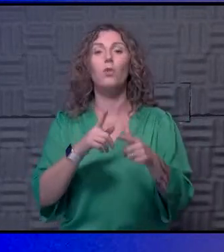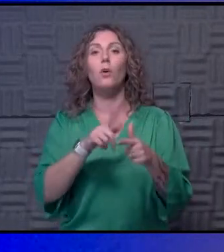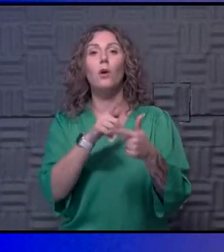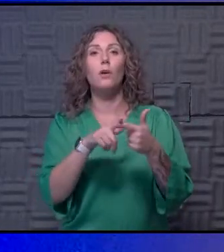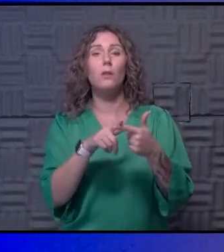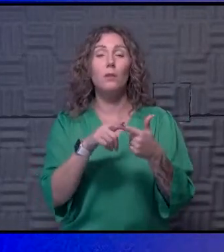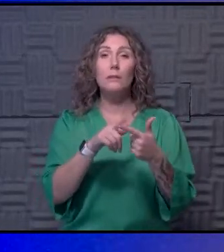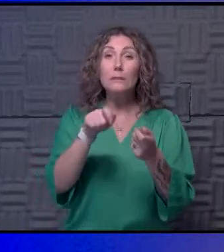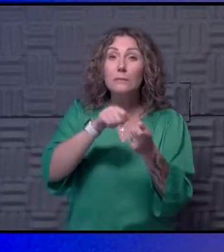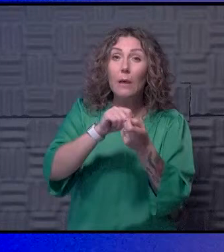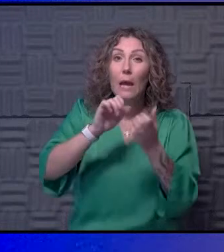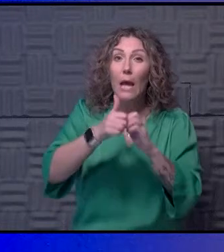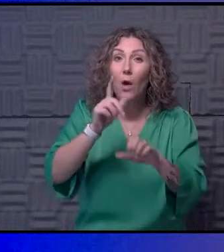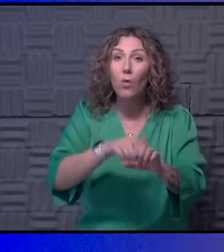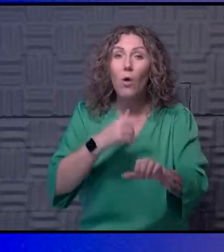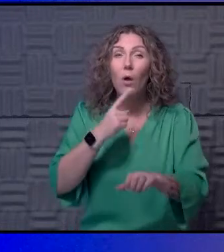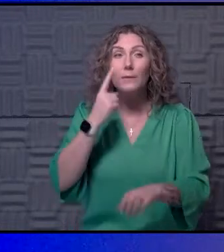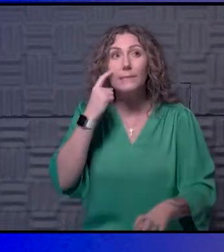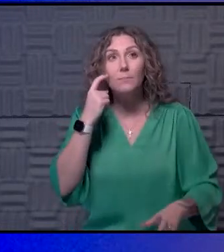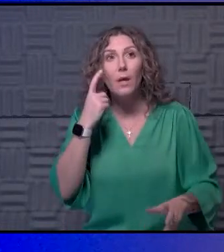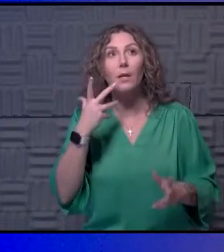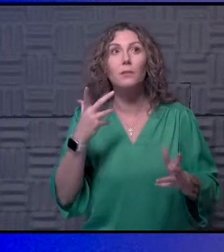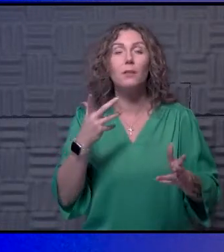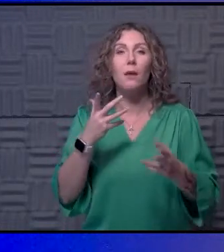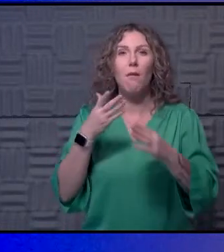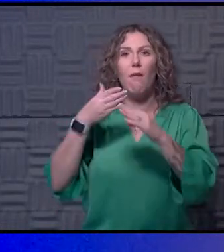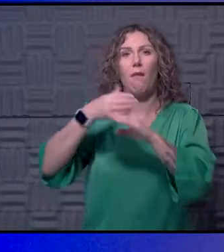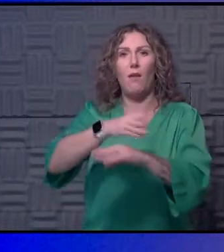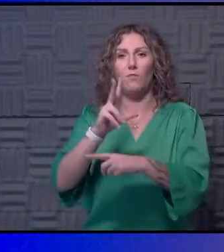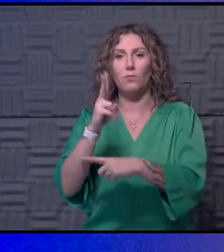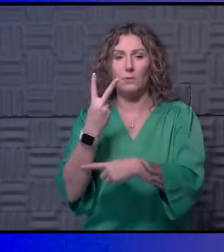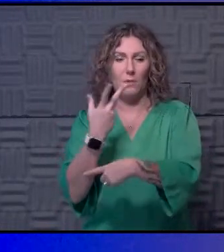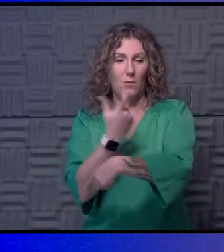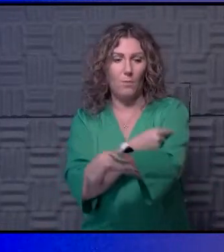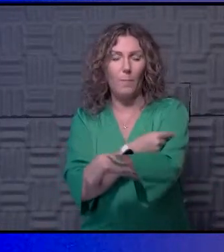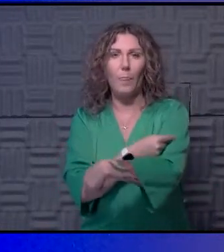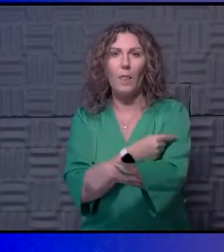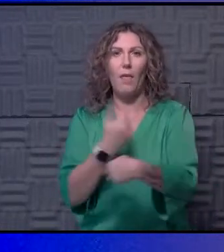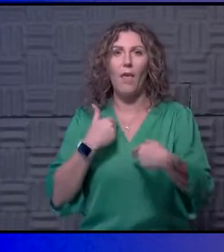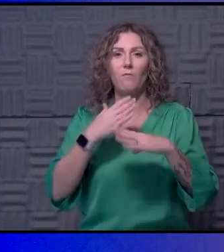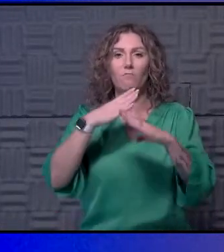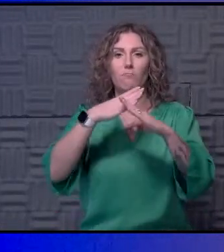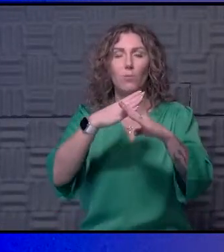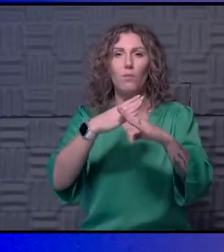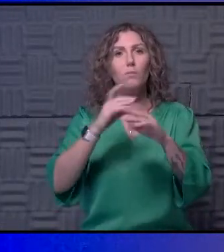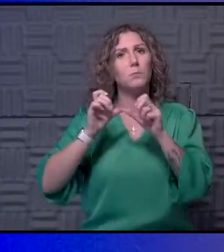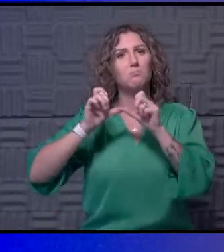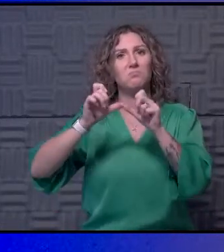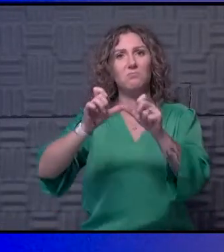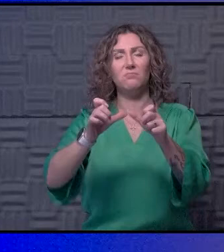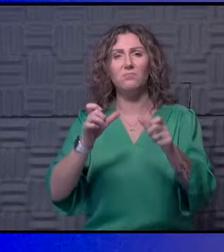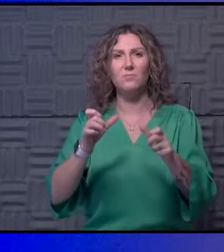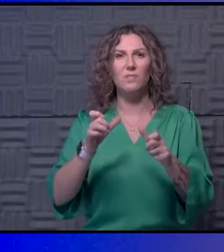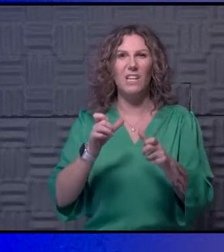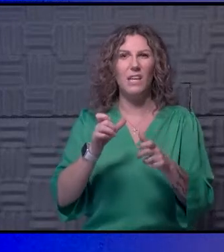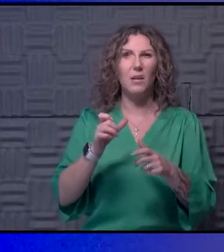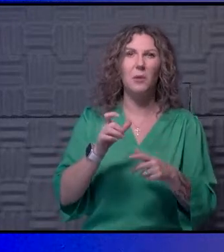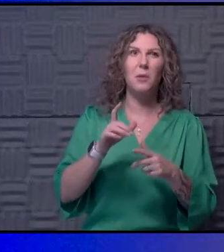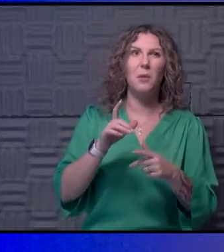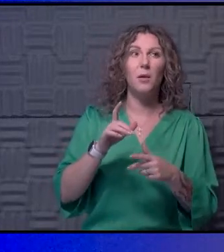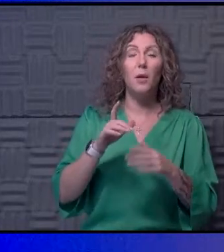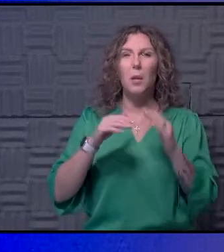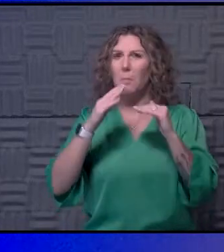long it will be. We suspect that after the second dose, you will have immunity for some time, at least that